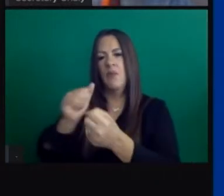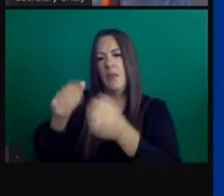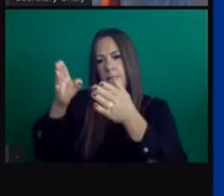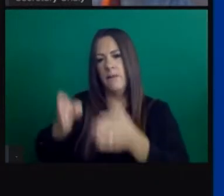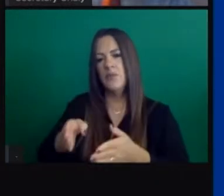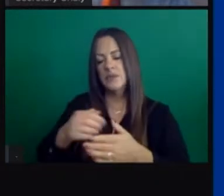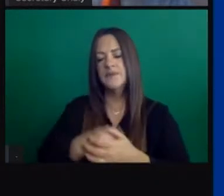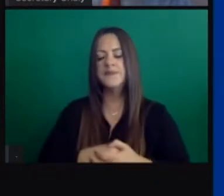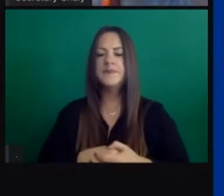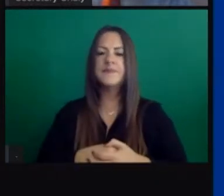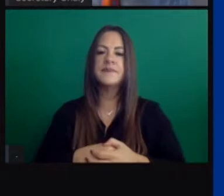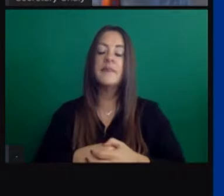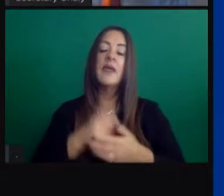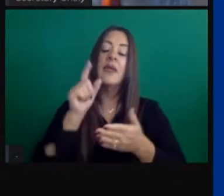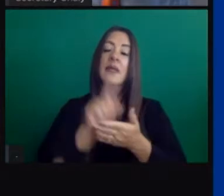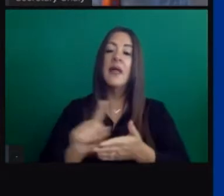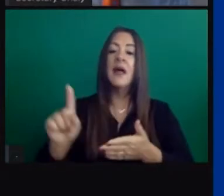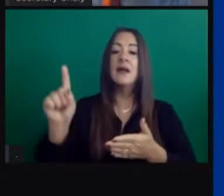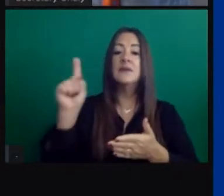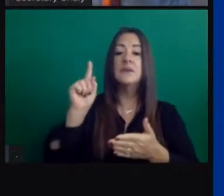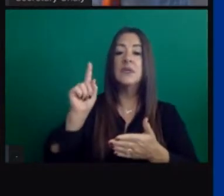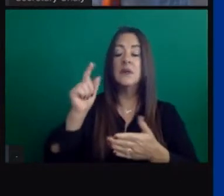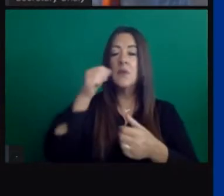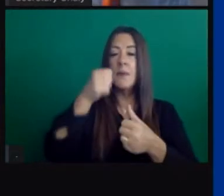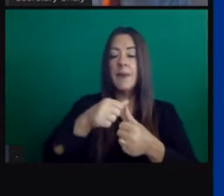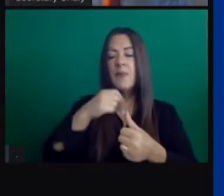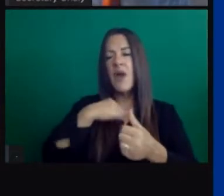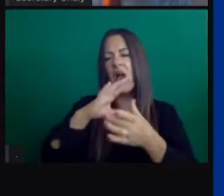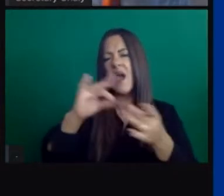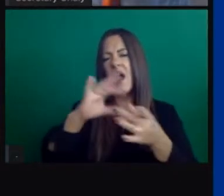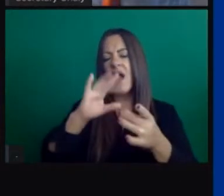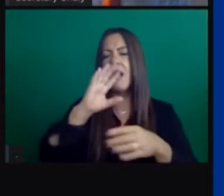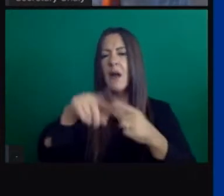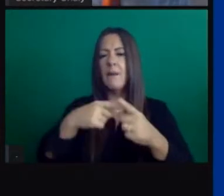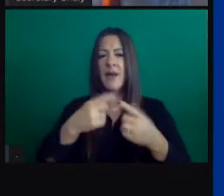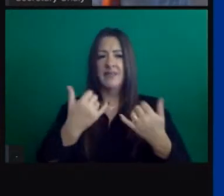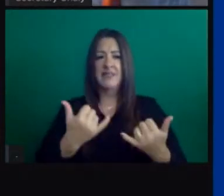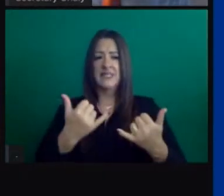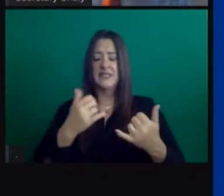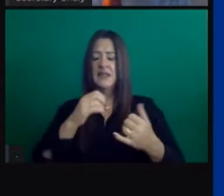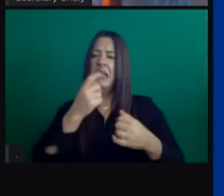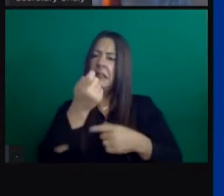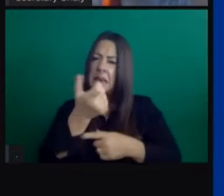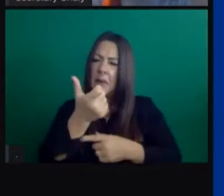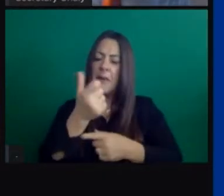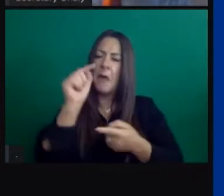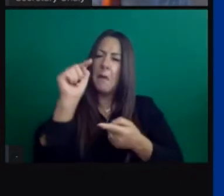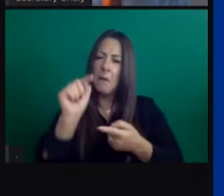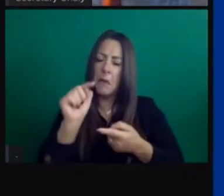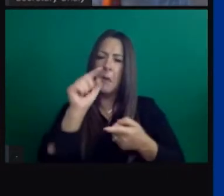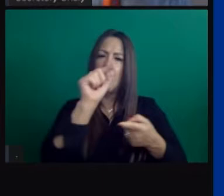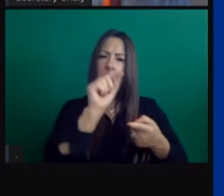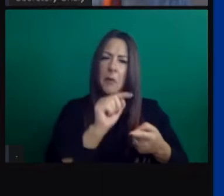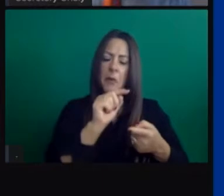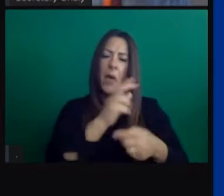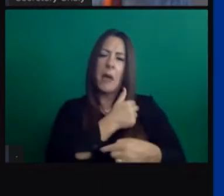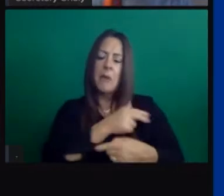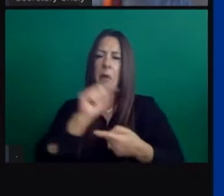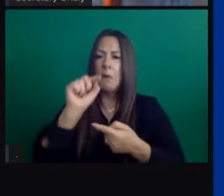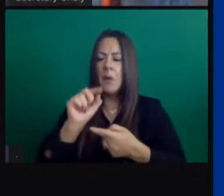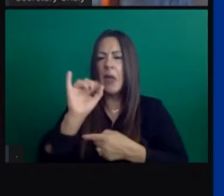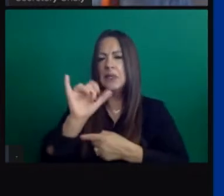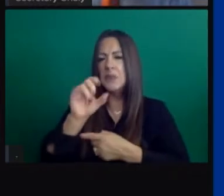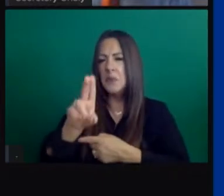So earlier I talked about how the transmission rate has come down. We've talked since the beginning, you first heard about R